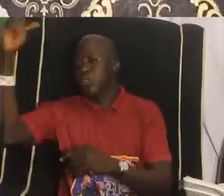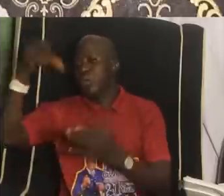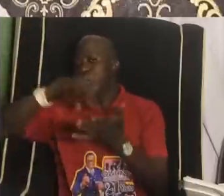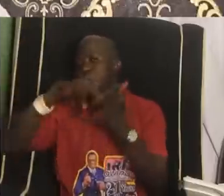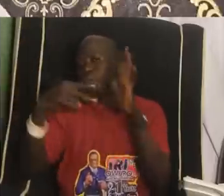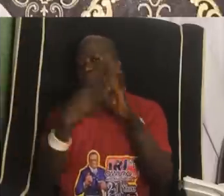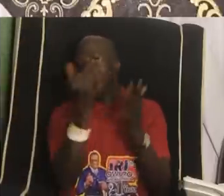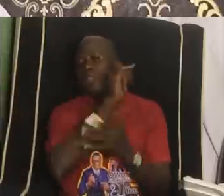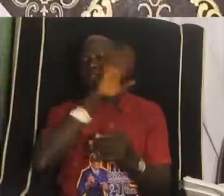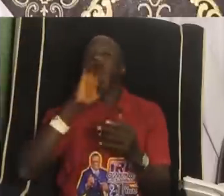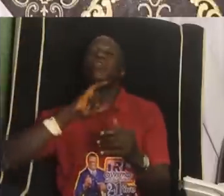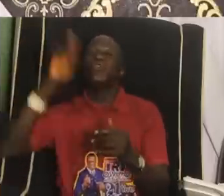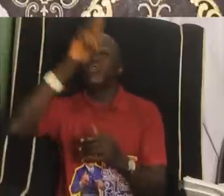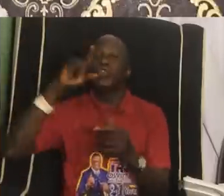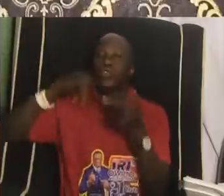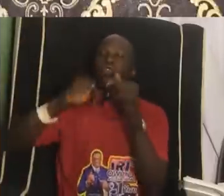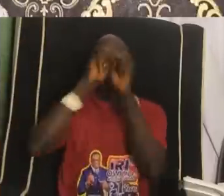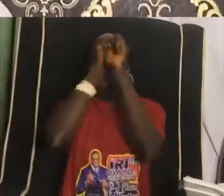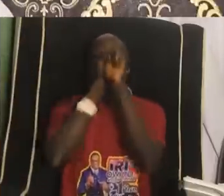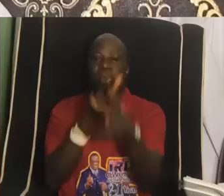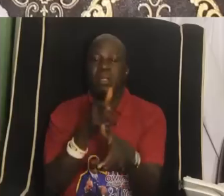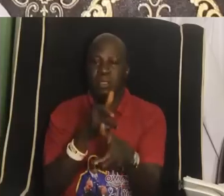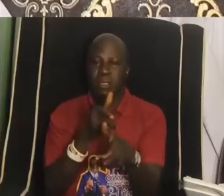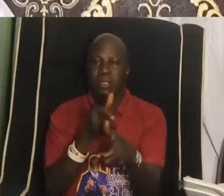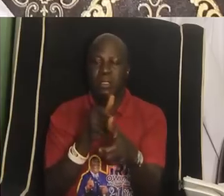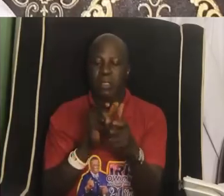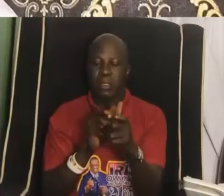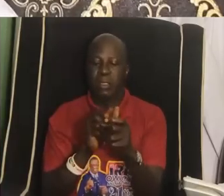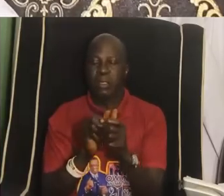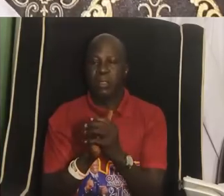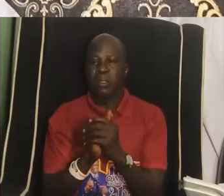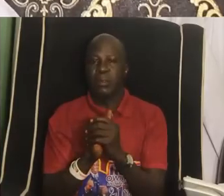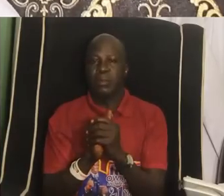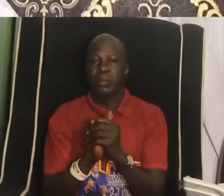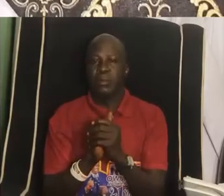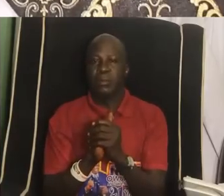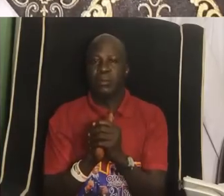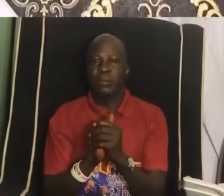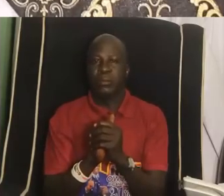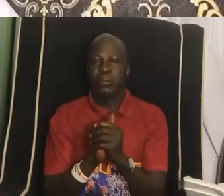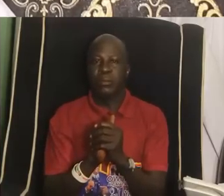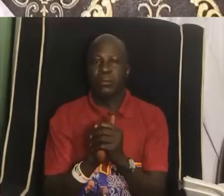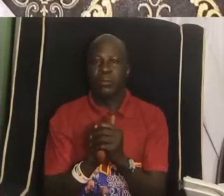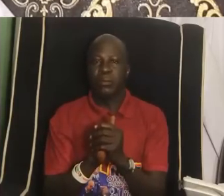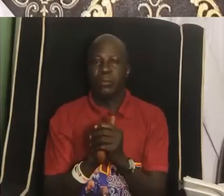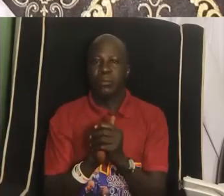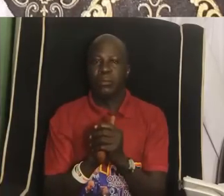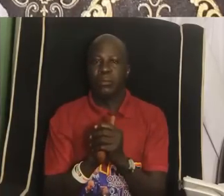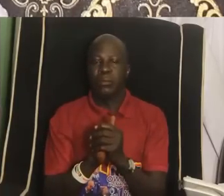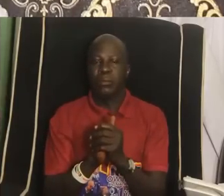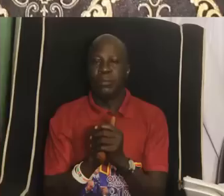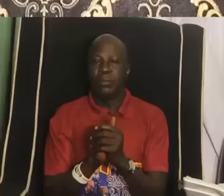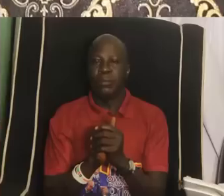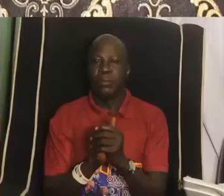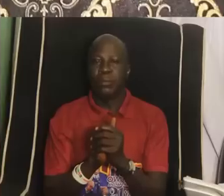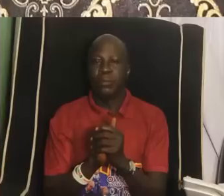meaning sometimes leads to blessing. Ohun lo se se pataki lati so pe ka ma pade laago mejo saago mesan ko